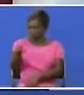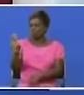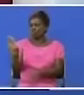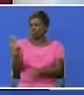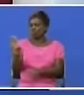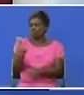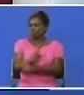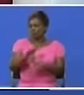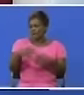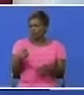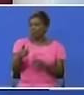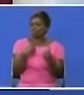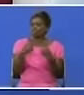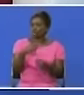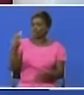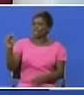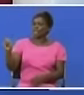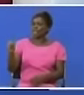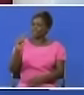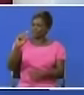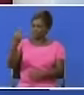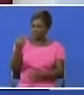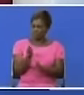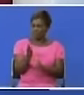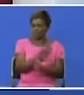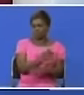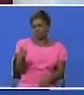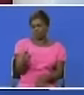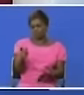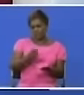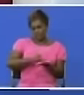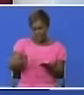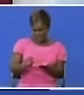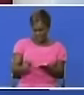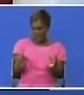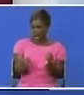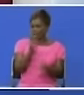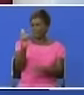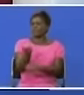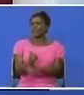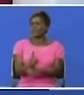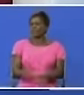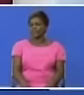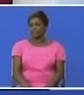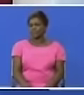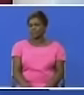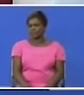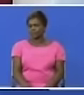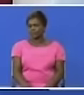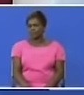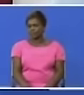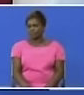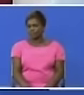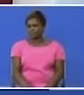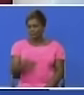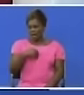used. Did you speak to Netflix first before going to the media? We have written to them. When did that happen? Before or after your press conference? No, it started,